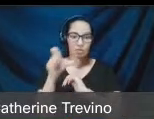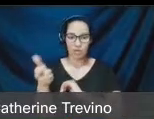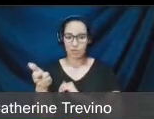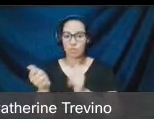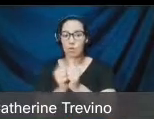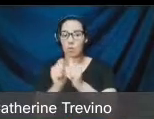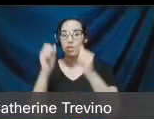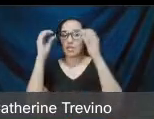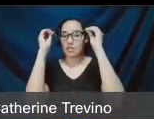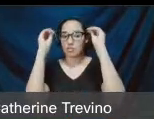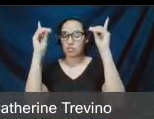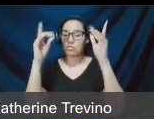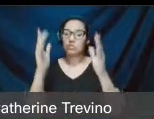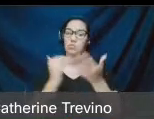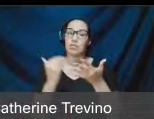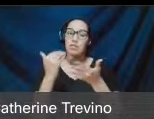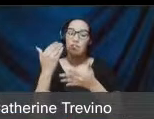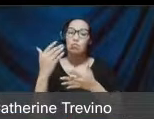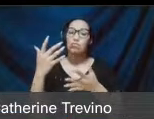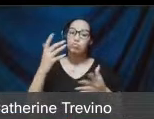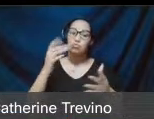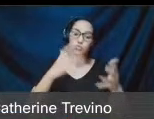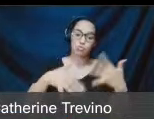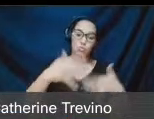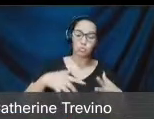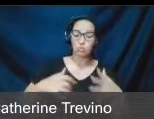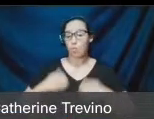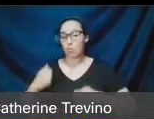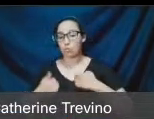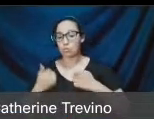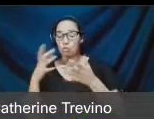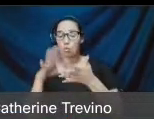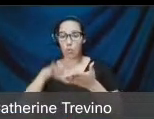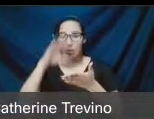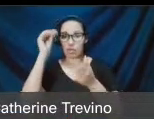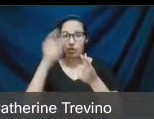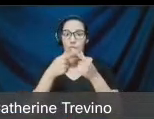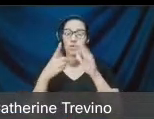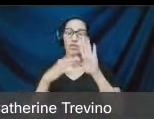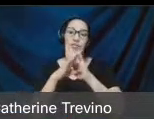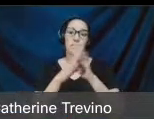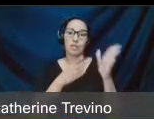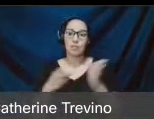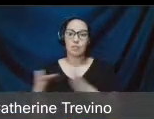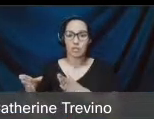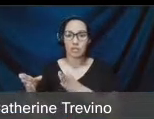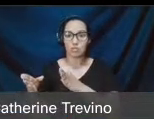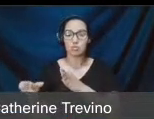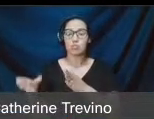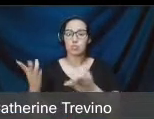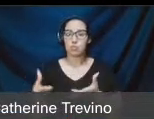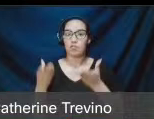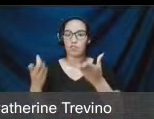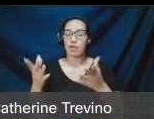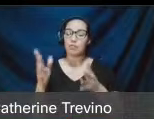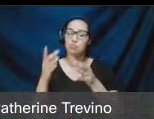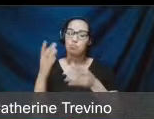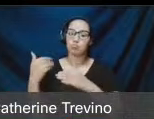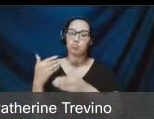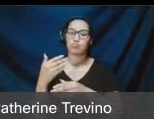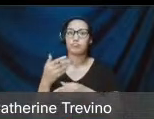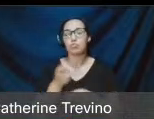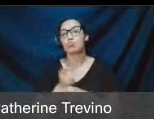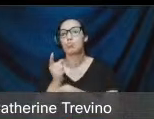level content, social-emotional learning, and we are developing a plan for culturally responsive teaching. Over the summer, we have